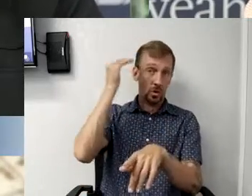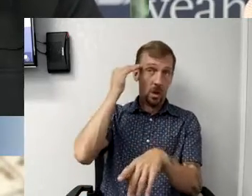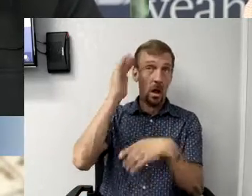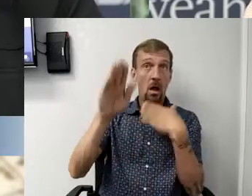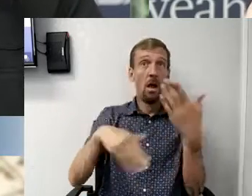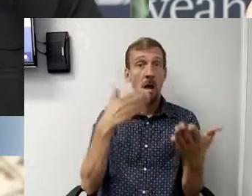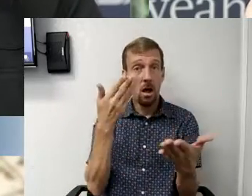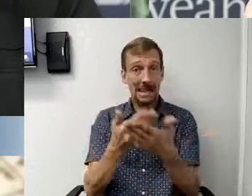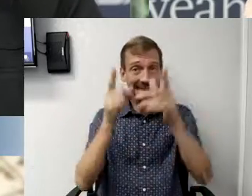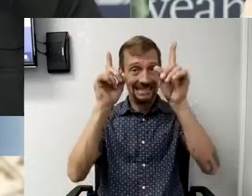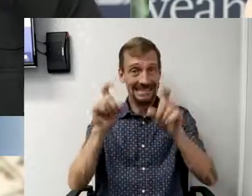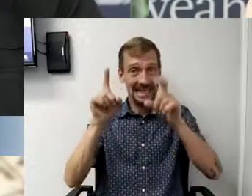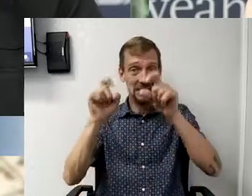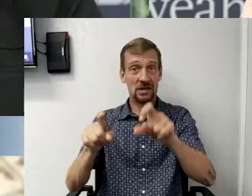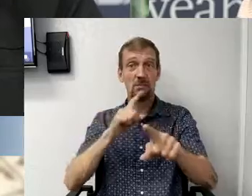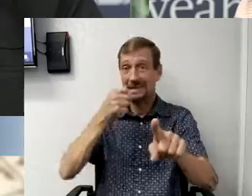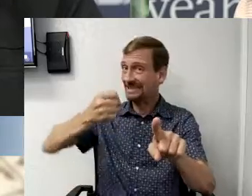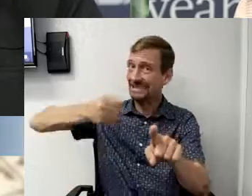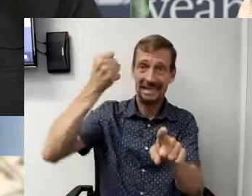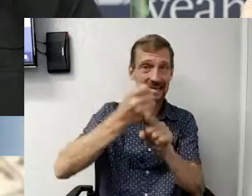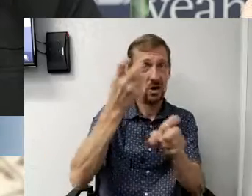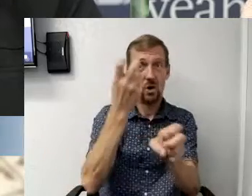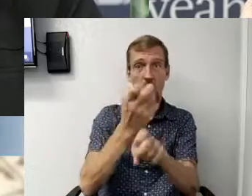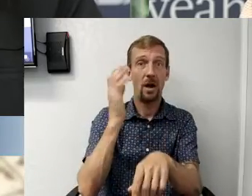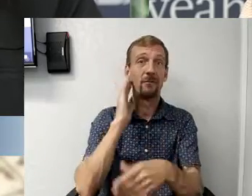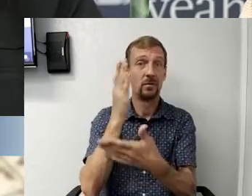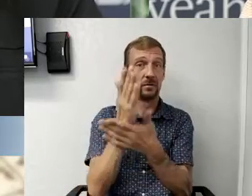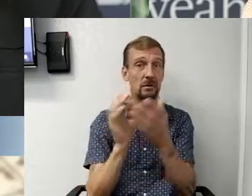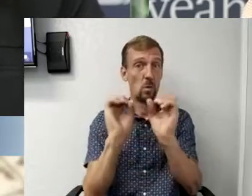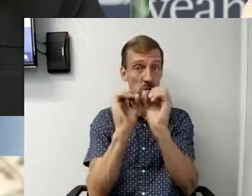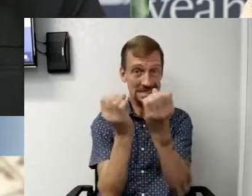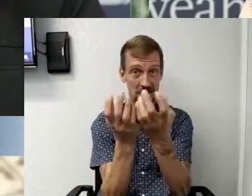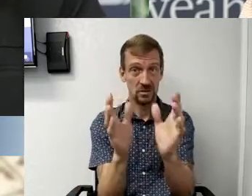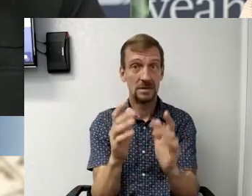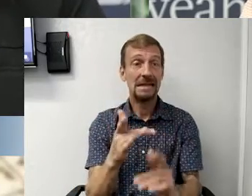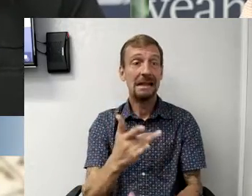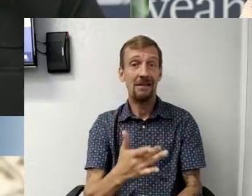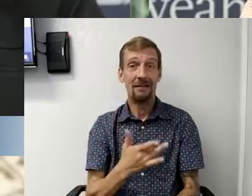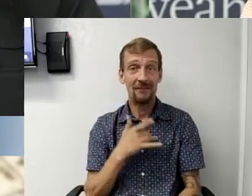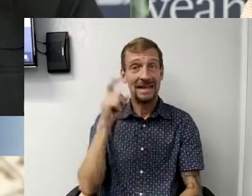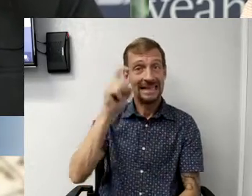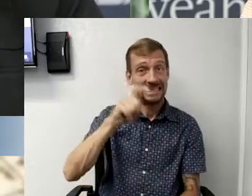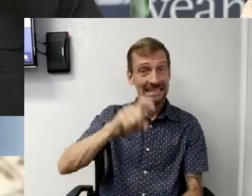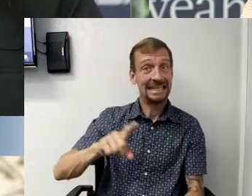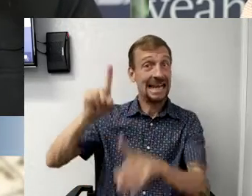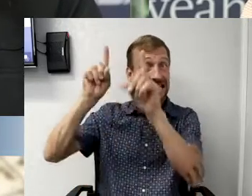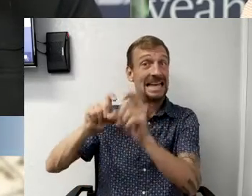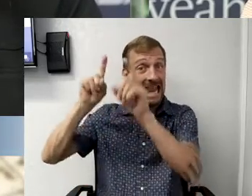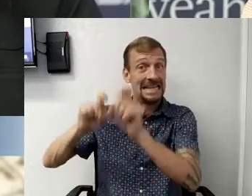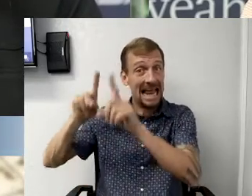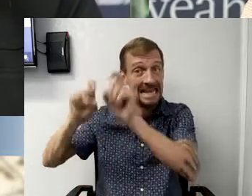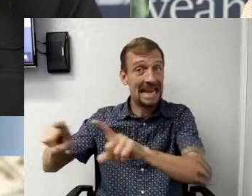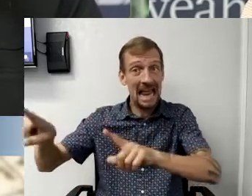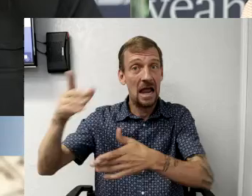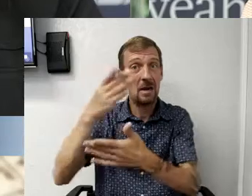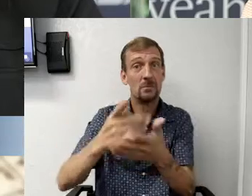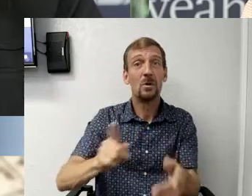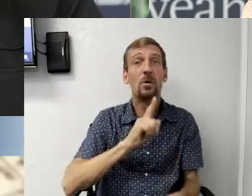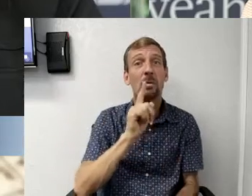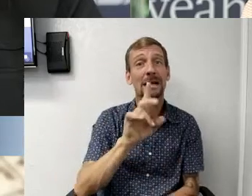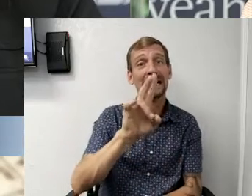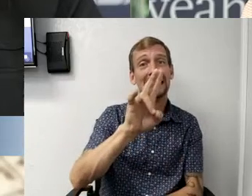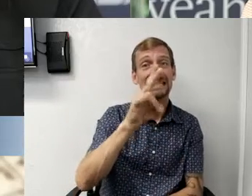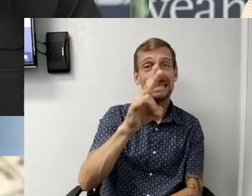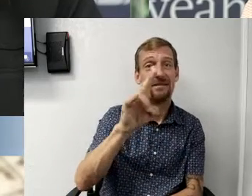of crippled a lot of our organizations. They feel like they need to get their employees tested, yet 17 to 20